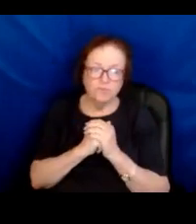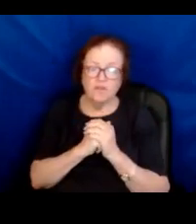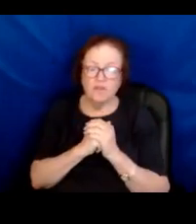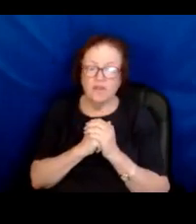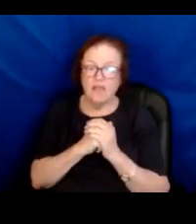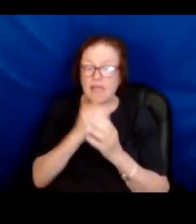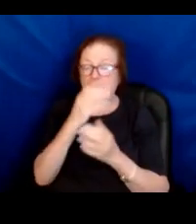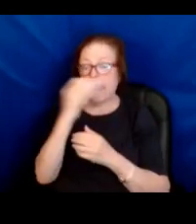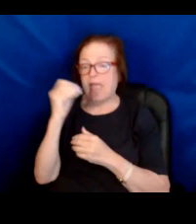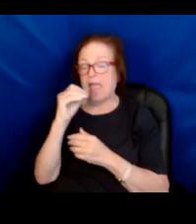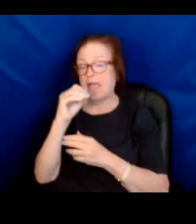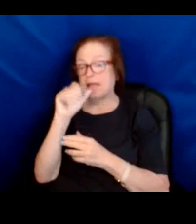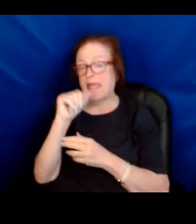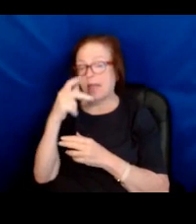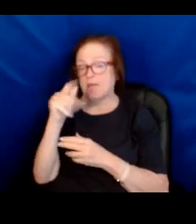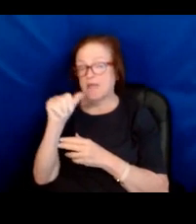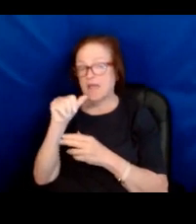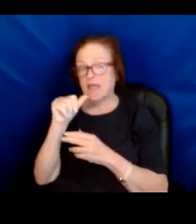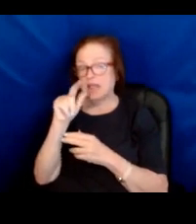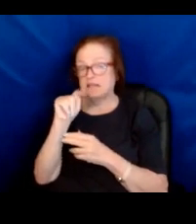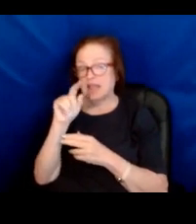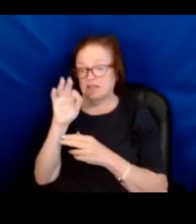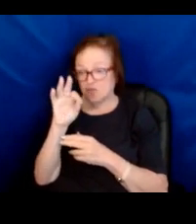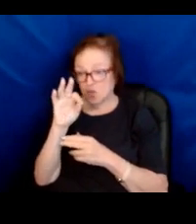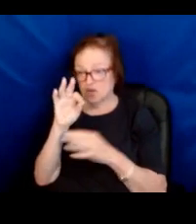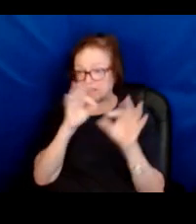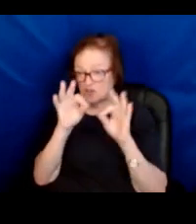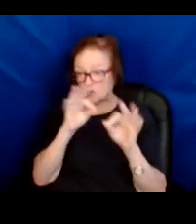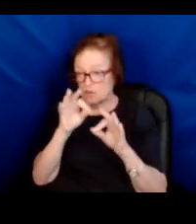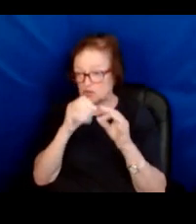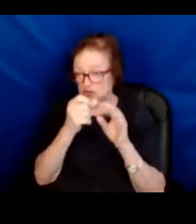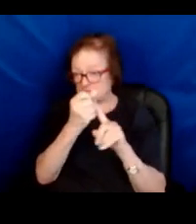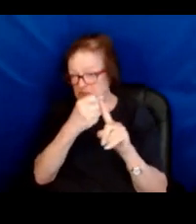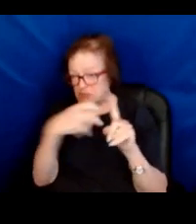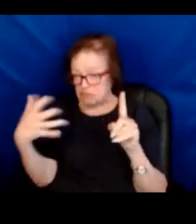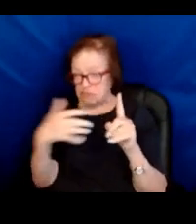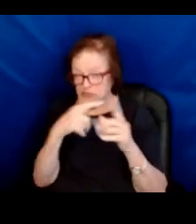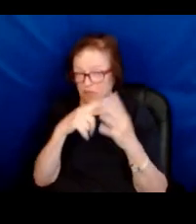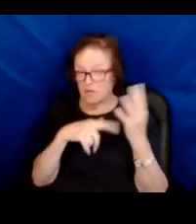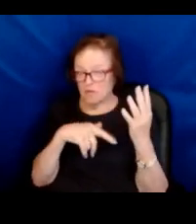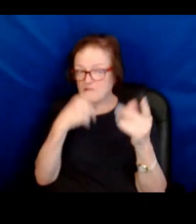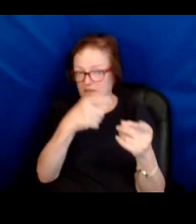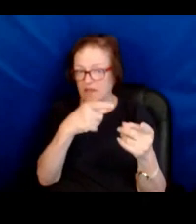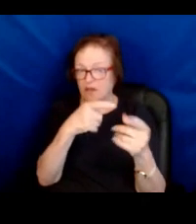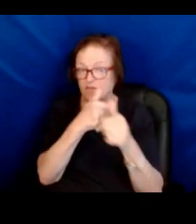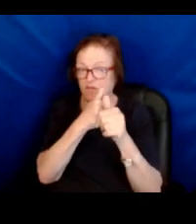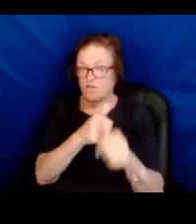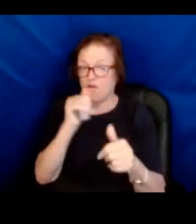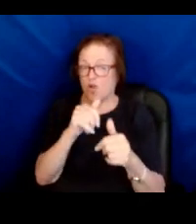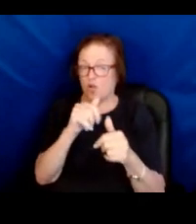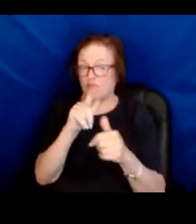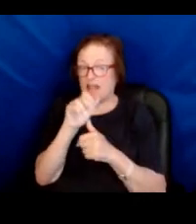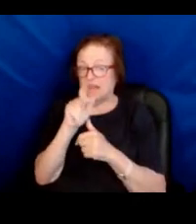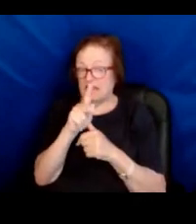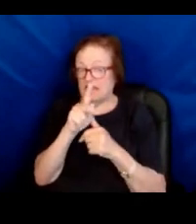And here, again, is just a little bit more of a description of the task force report from that link. If you follow that link, you'll see the report here. You